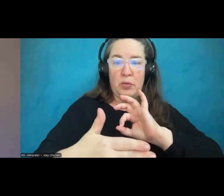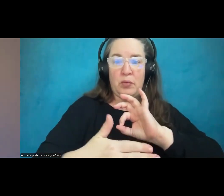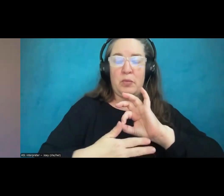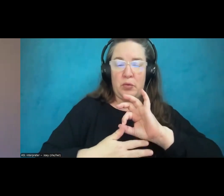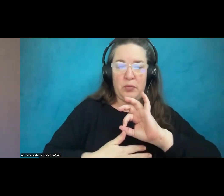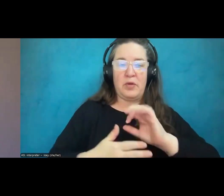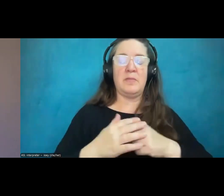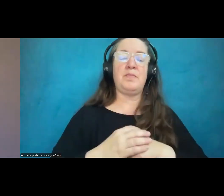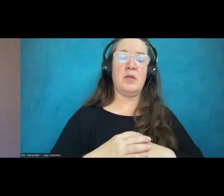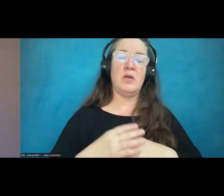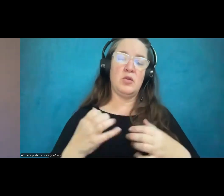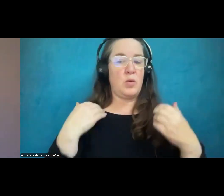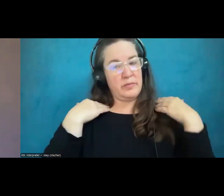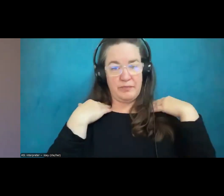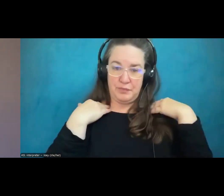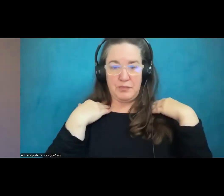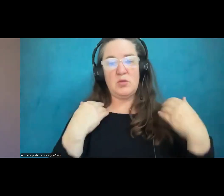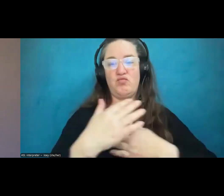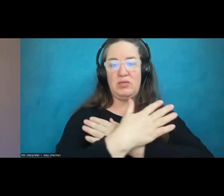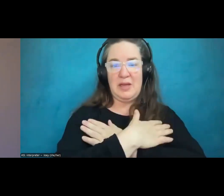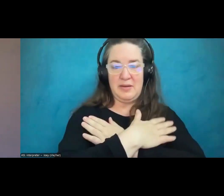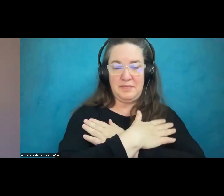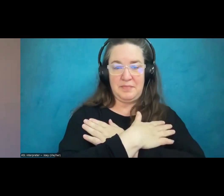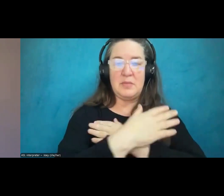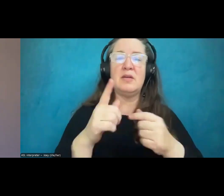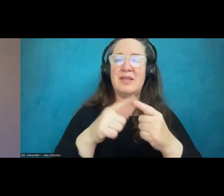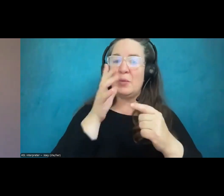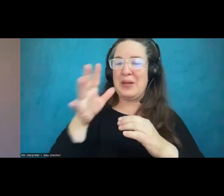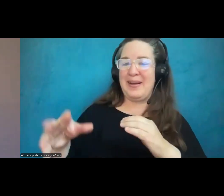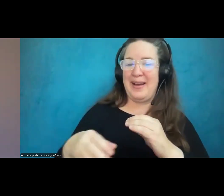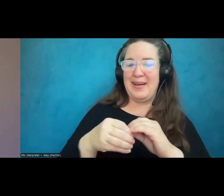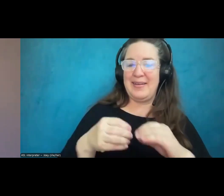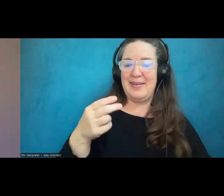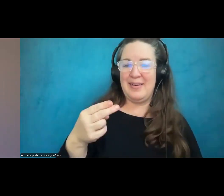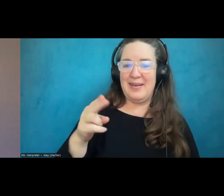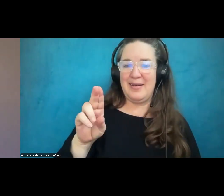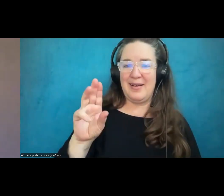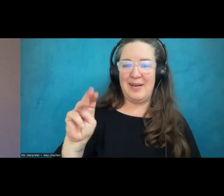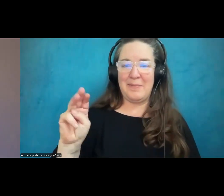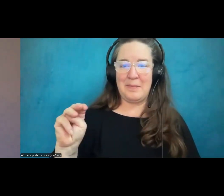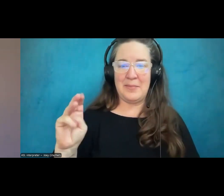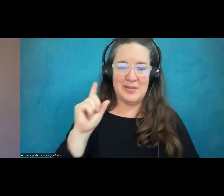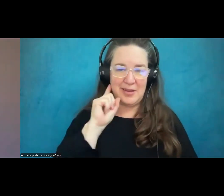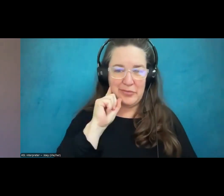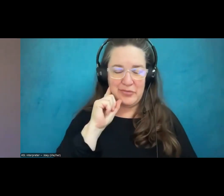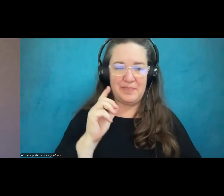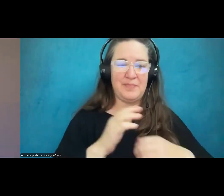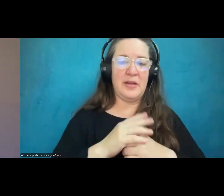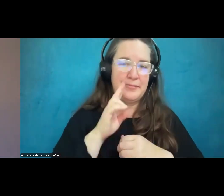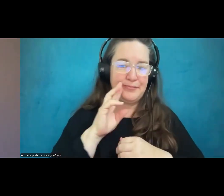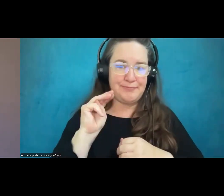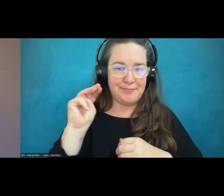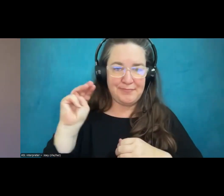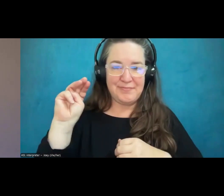The next thing we're gonna add is humming. So same thing, feeling all of this, the chest open, feeling